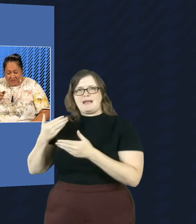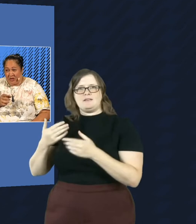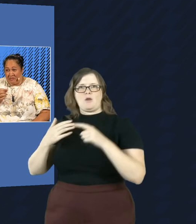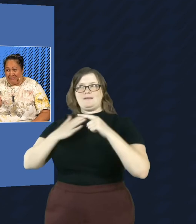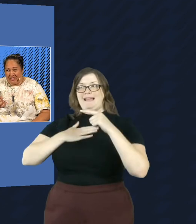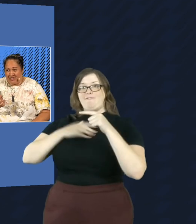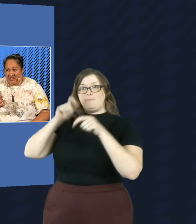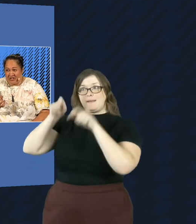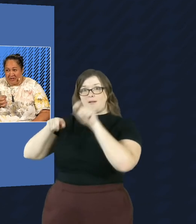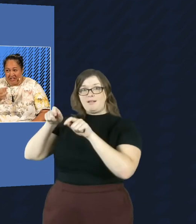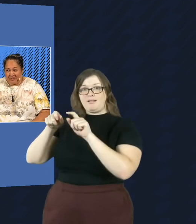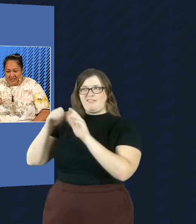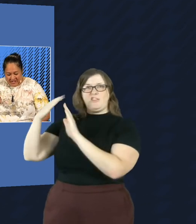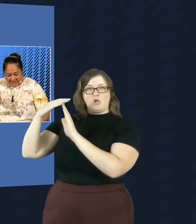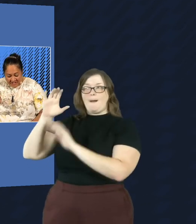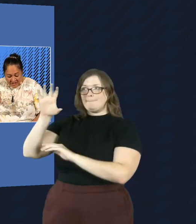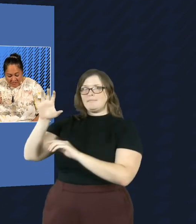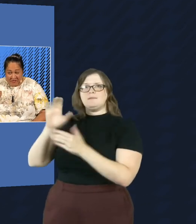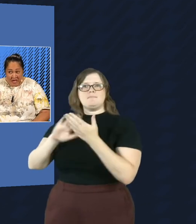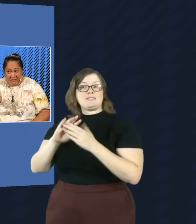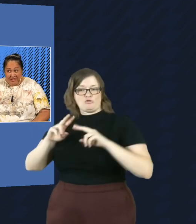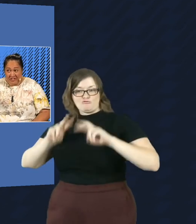that's talking about researchers making sure that they're